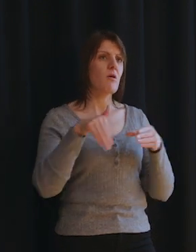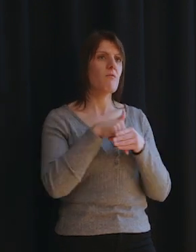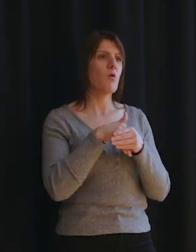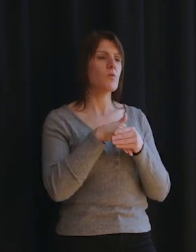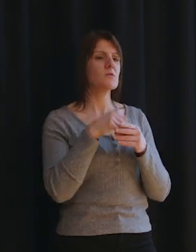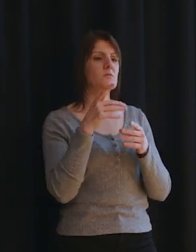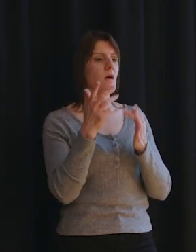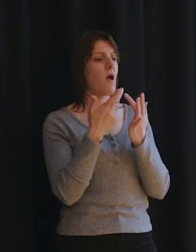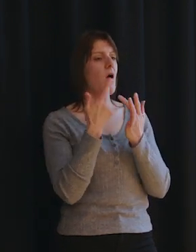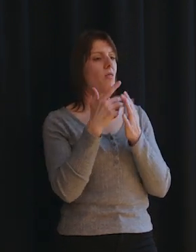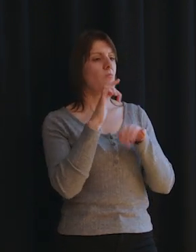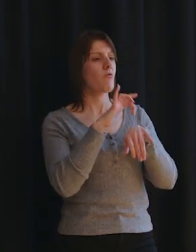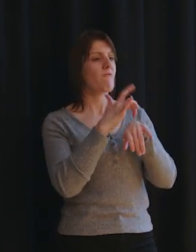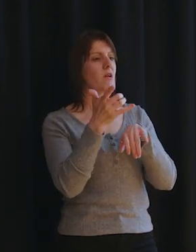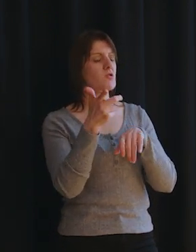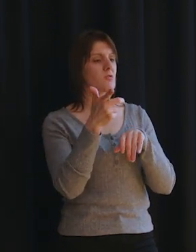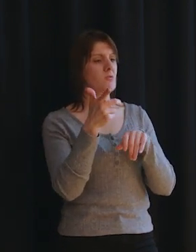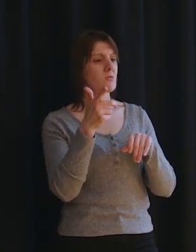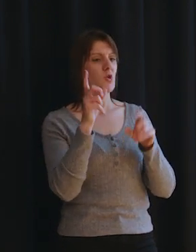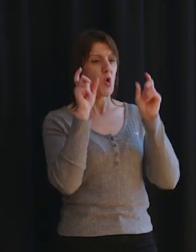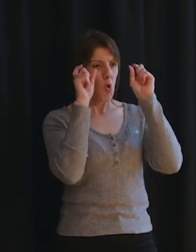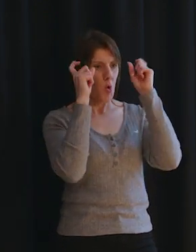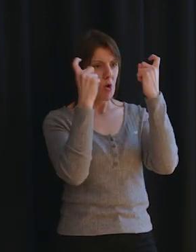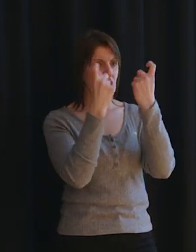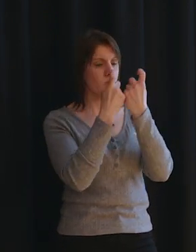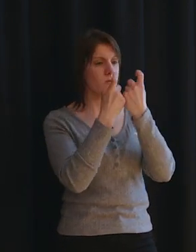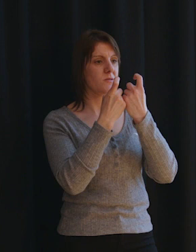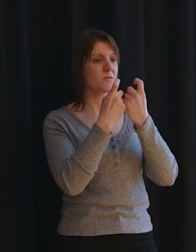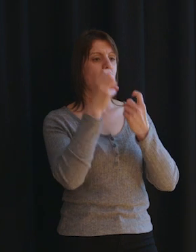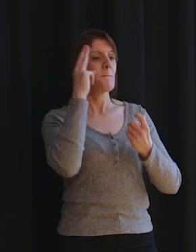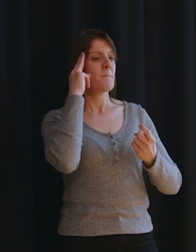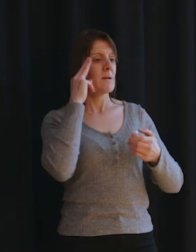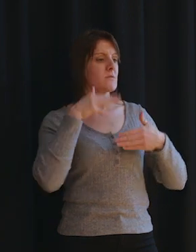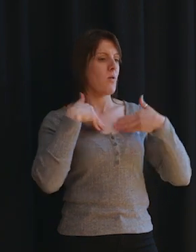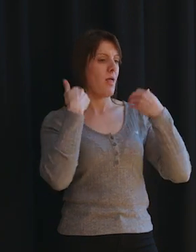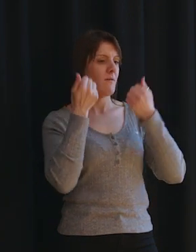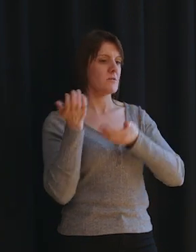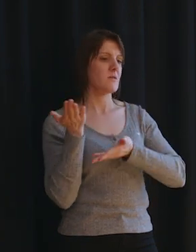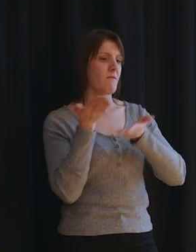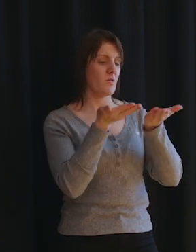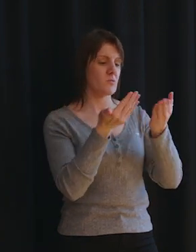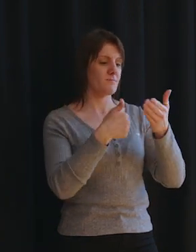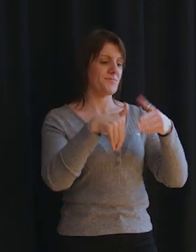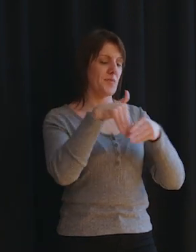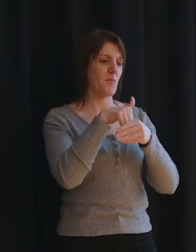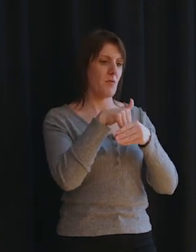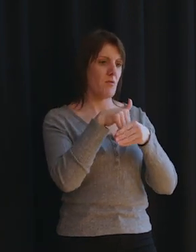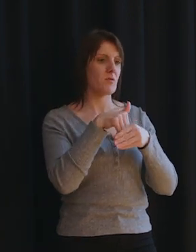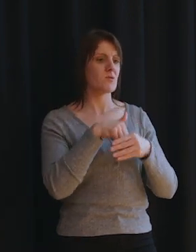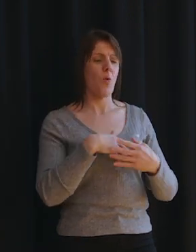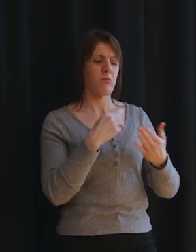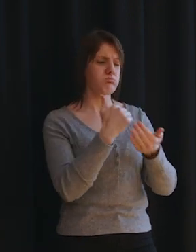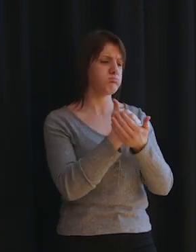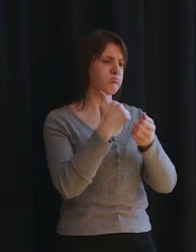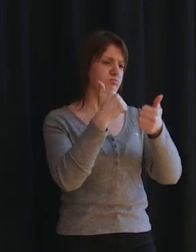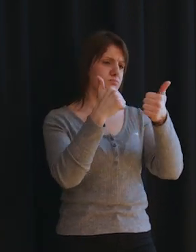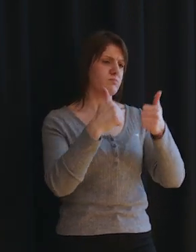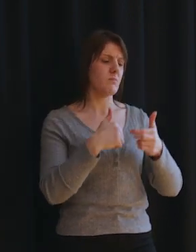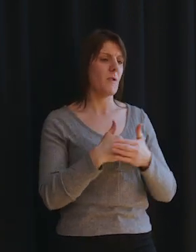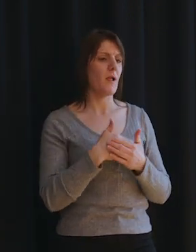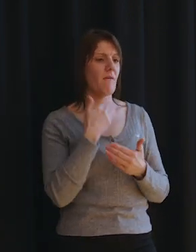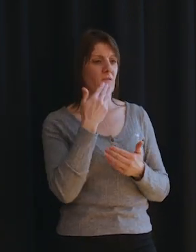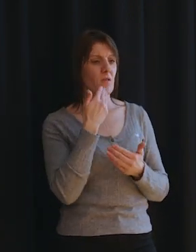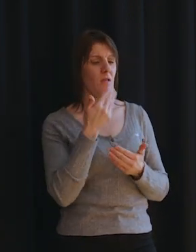involved other professionals, so colleges have been involved before, mental health services have been involved, so again that's been really helpful.